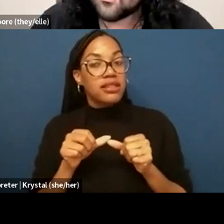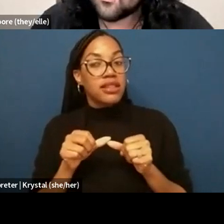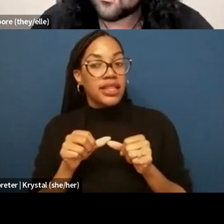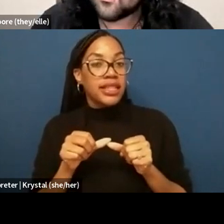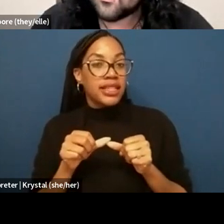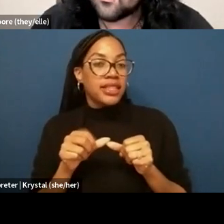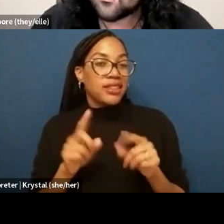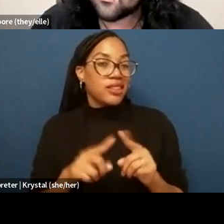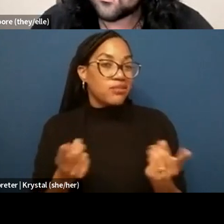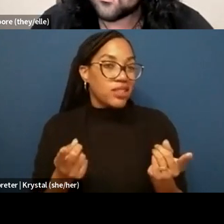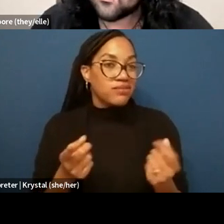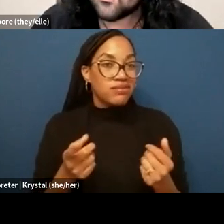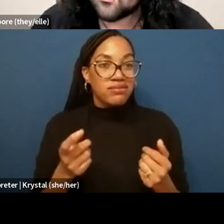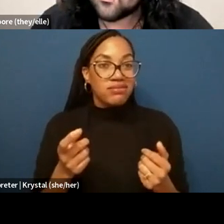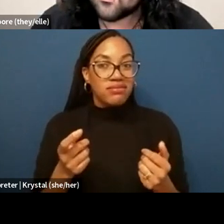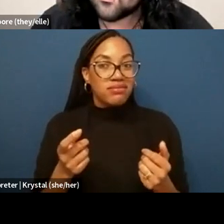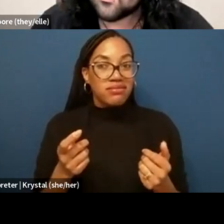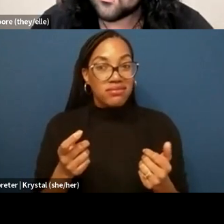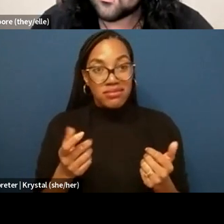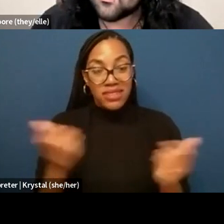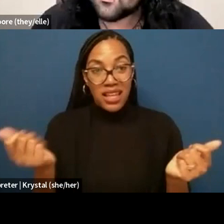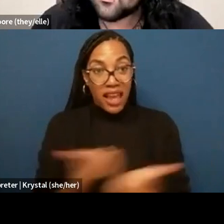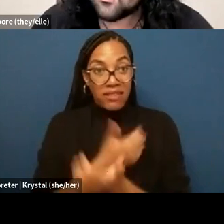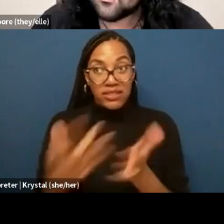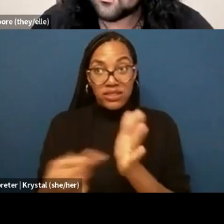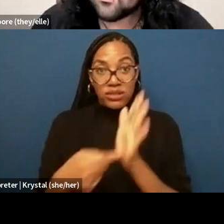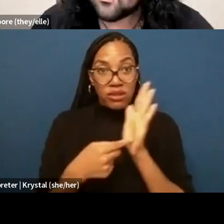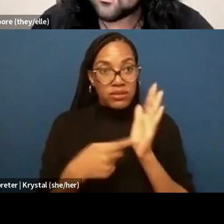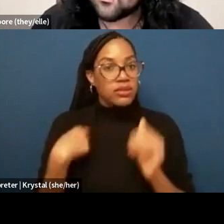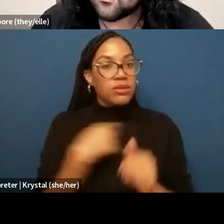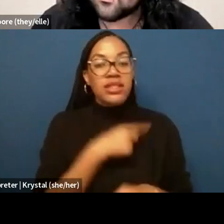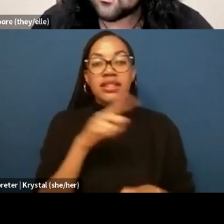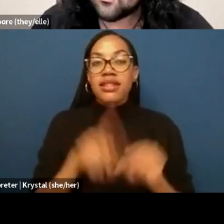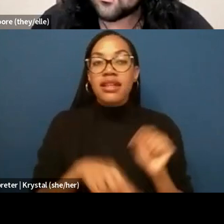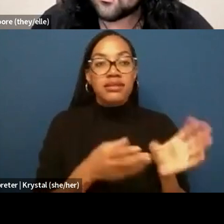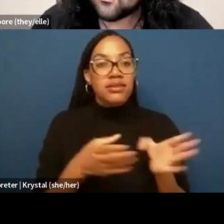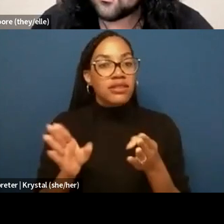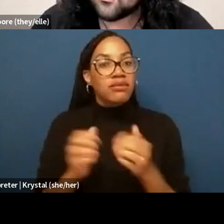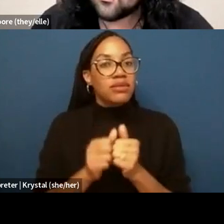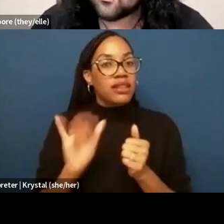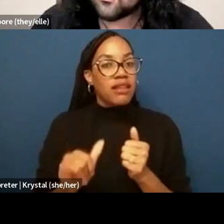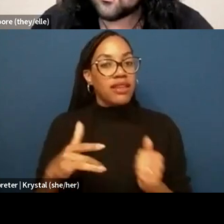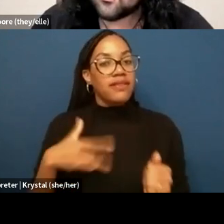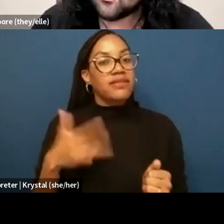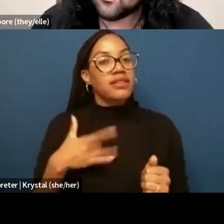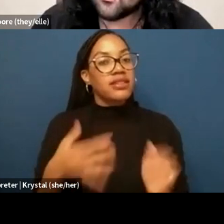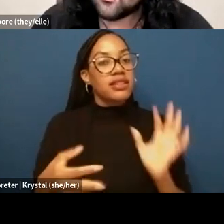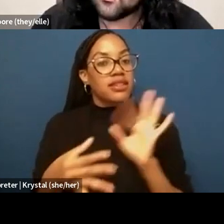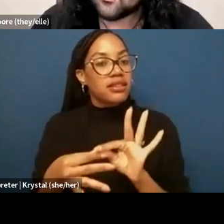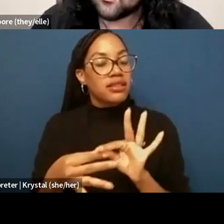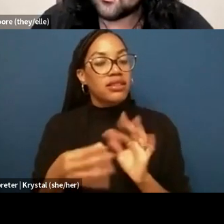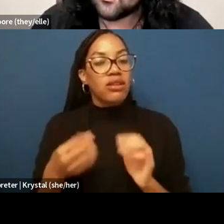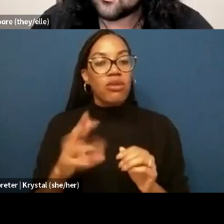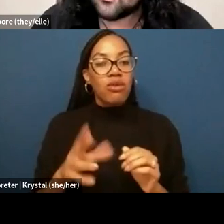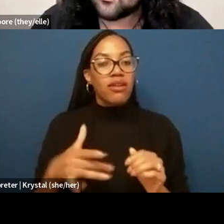But yet all the science says we will not shift. We cannot without that sense of awe, without that sense